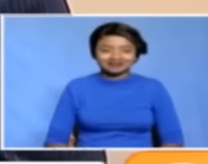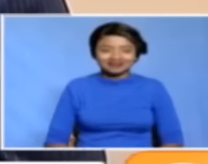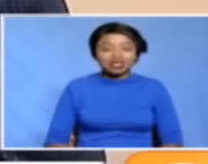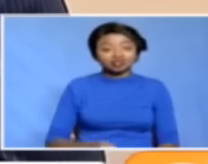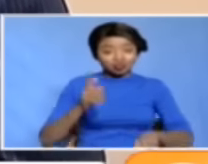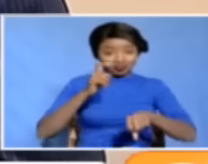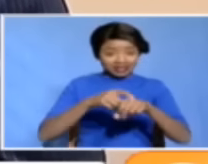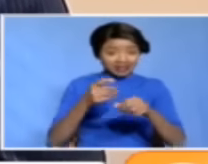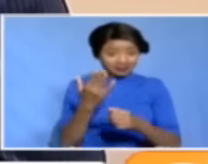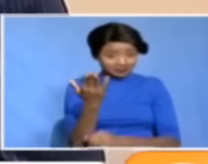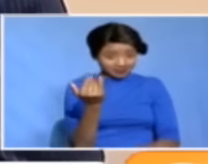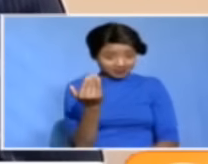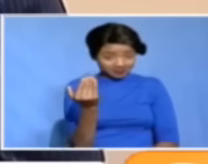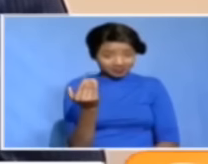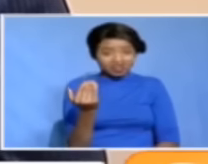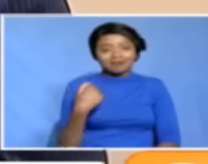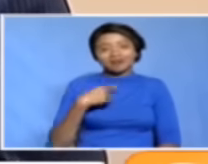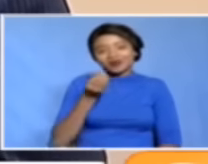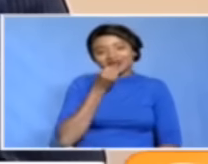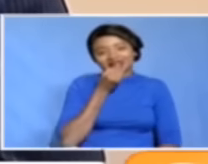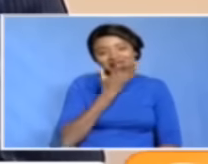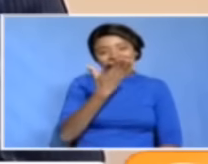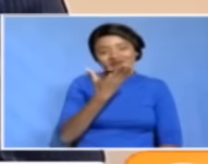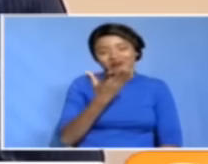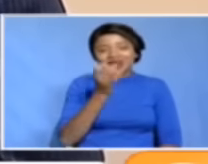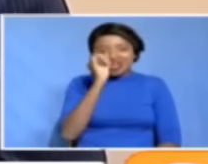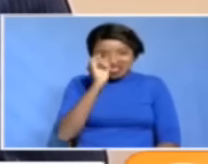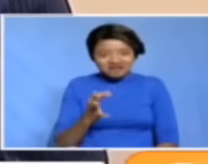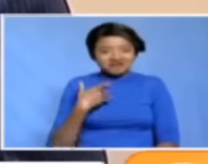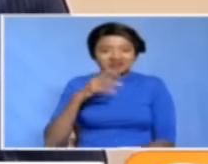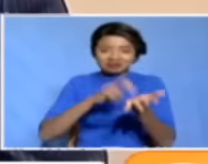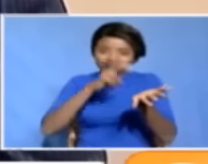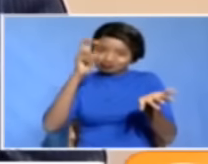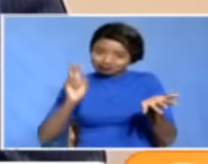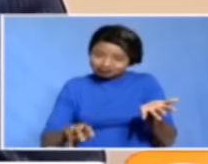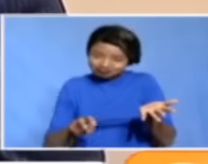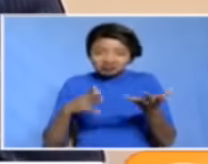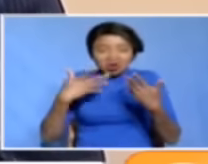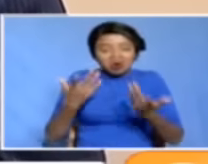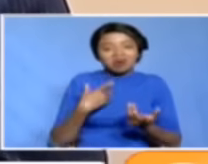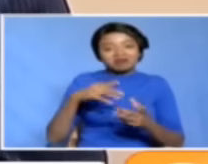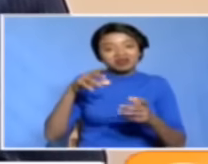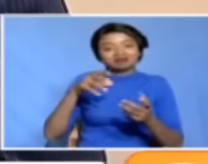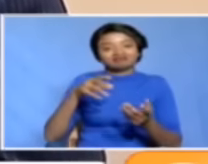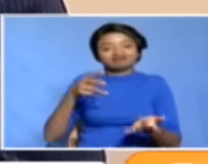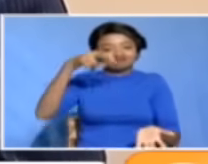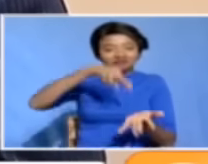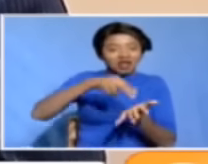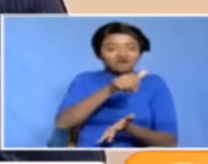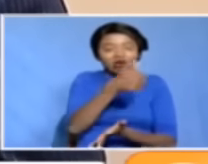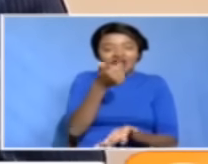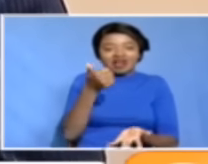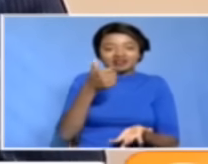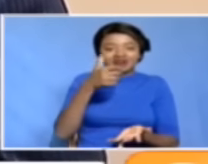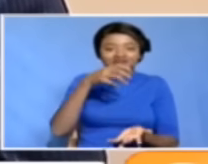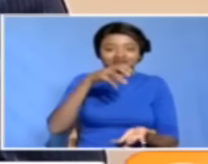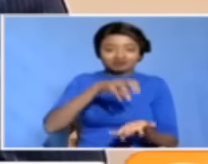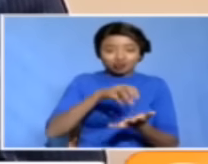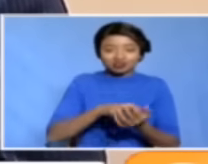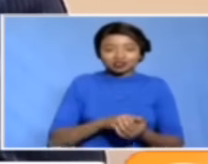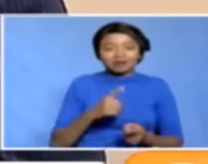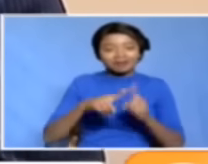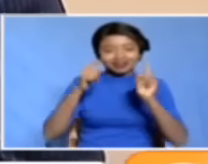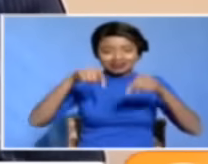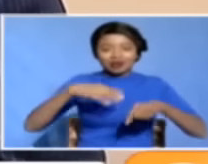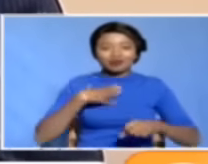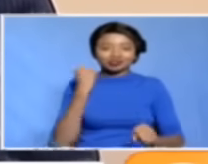time comes, I will tell them whether I'll quit, whether I'll look for another seat. But for now, I want to work for the great people